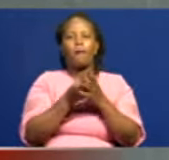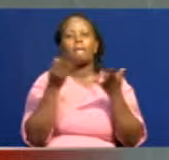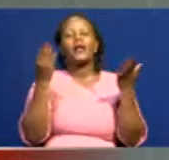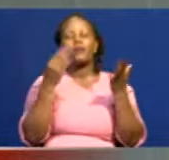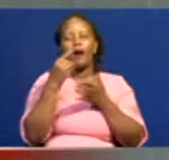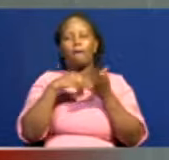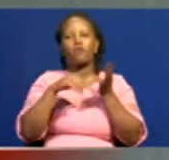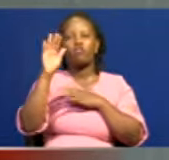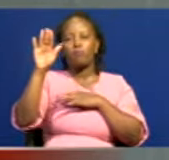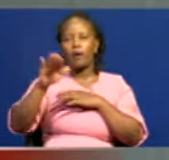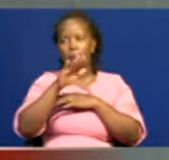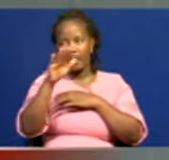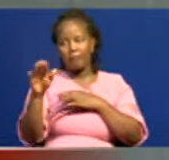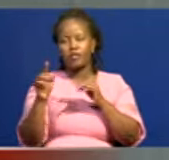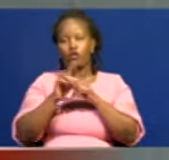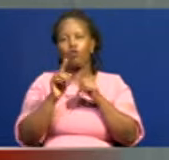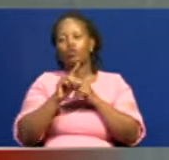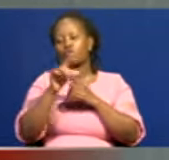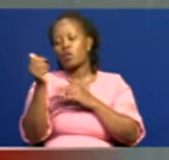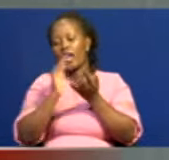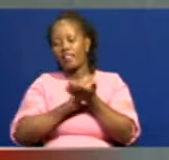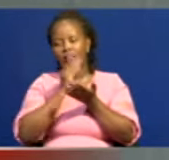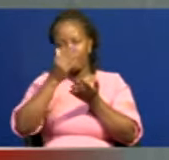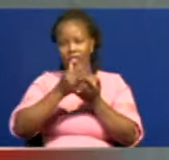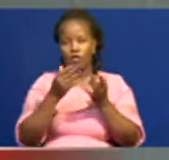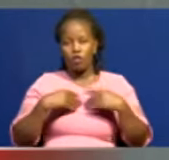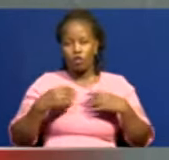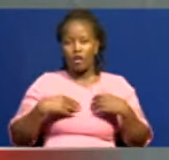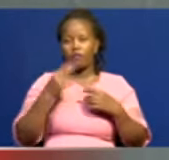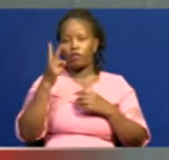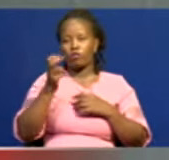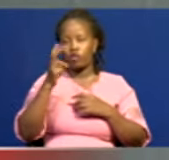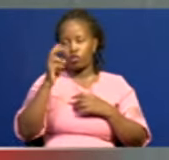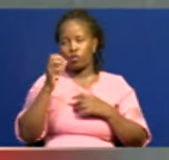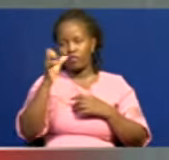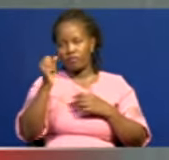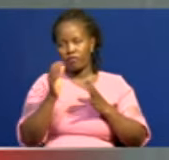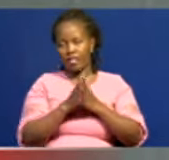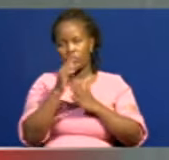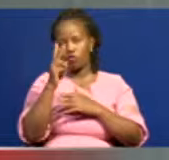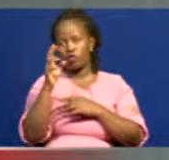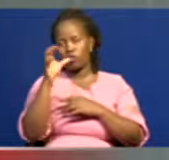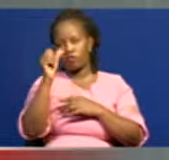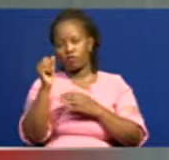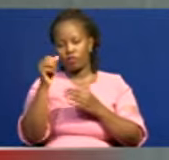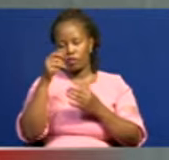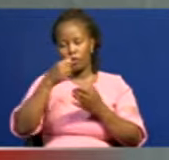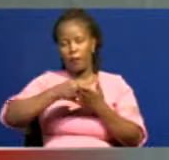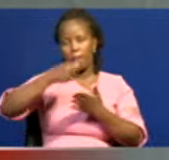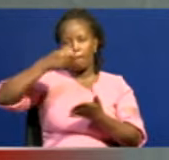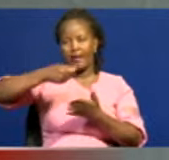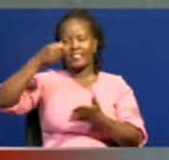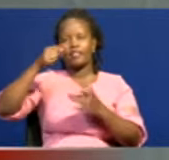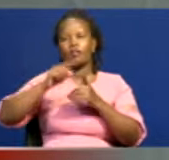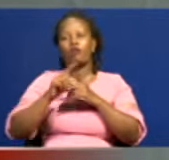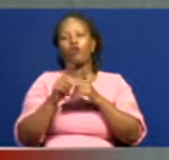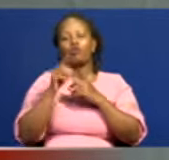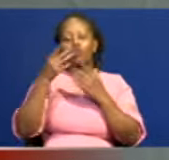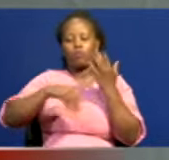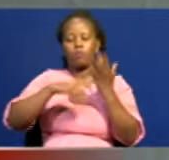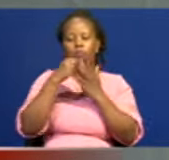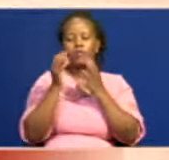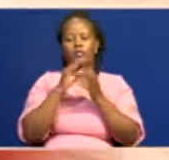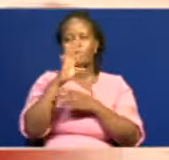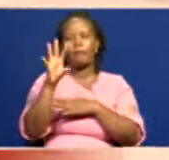Contagious Fund as part of the 2023-2024 financial year budget and supplementary appropriations number one of the same